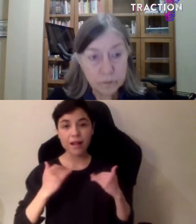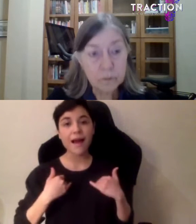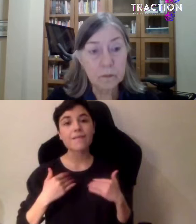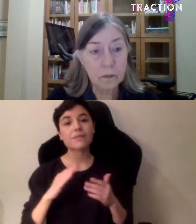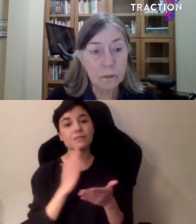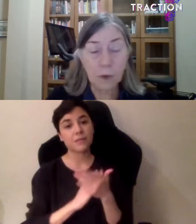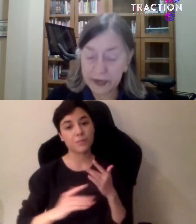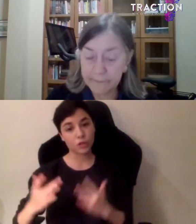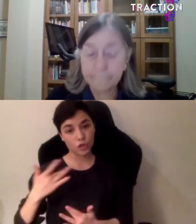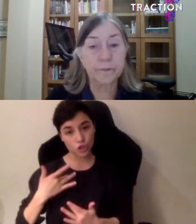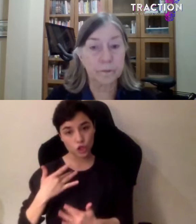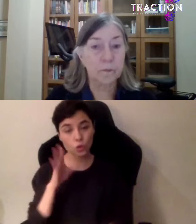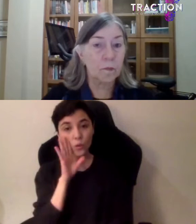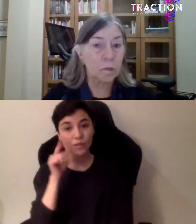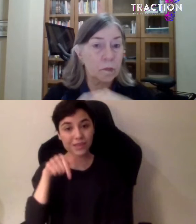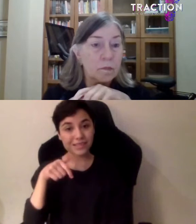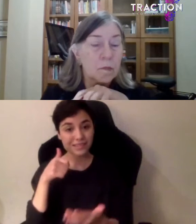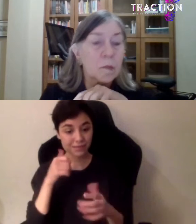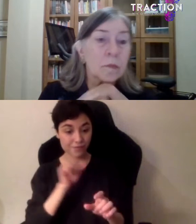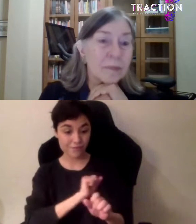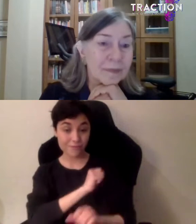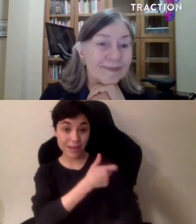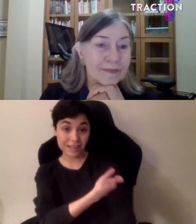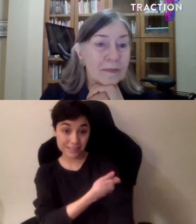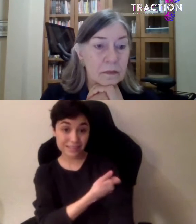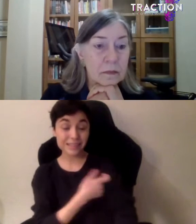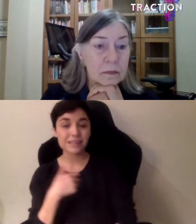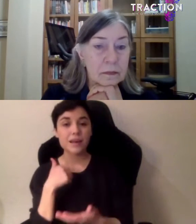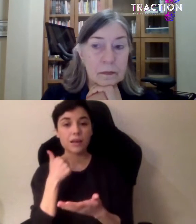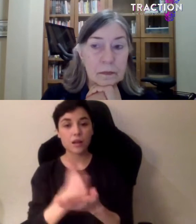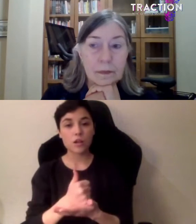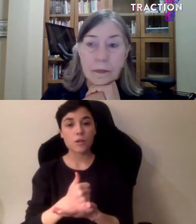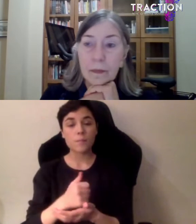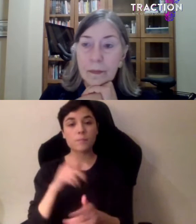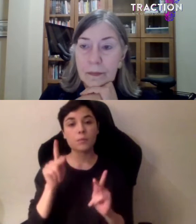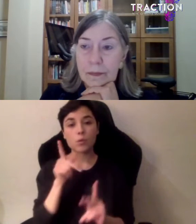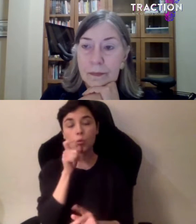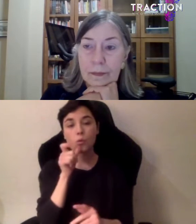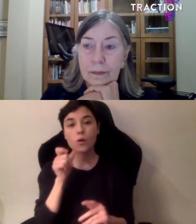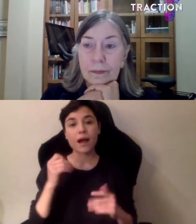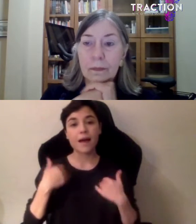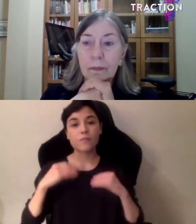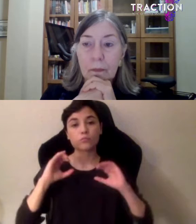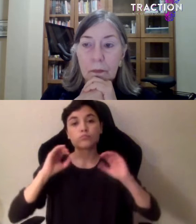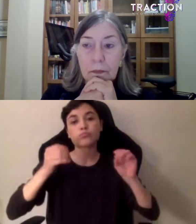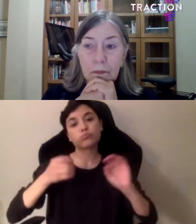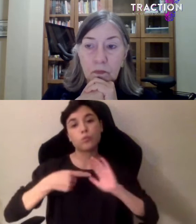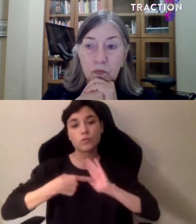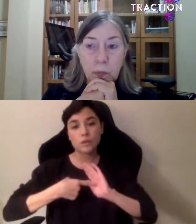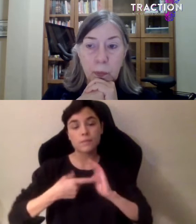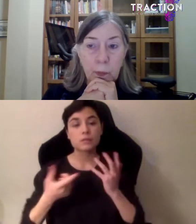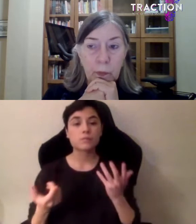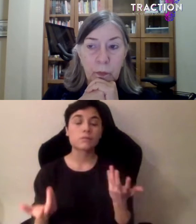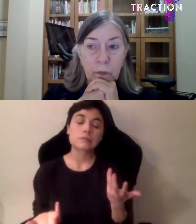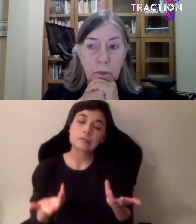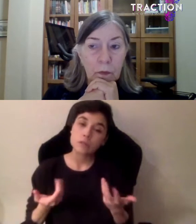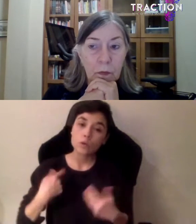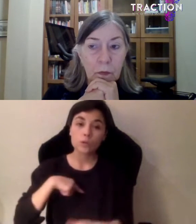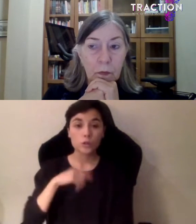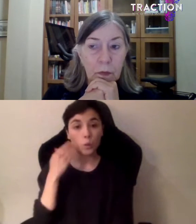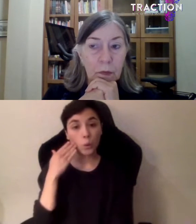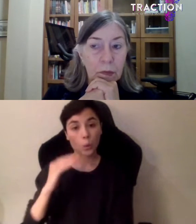and we don't know that yet. So we really are not sure what that's going to do. But I think the buzz over the Johnson & Johnson single-dose vaccine